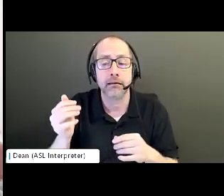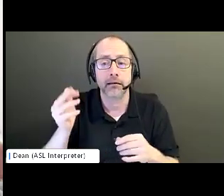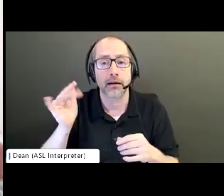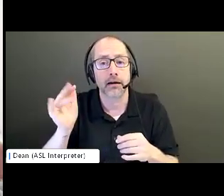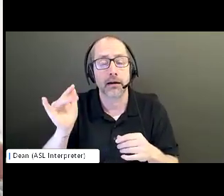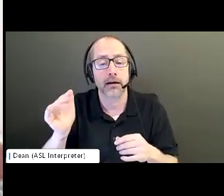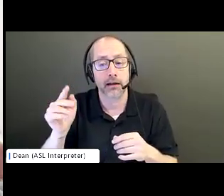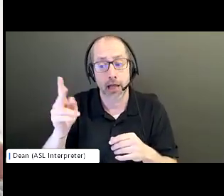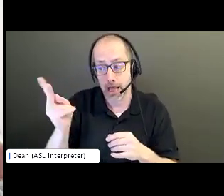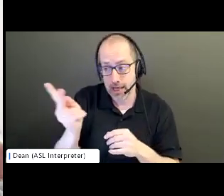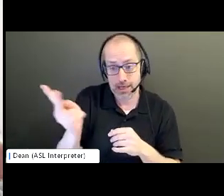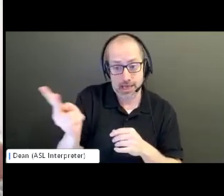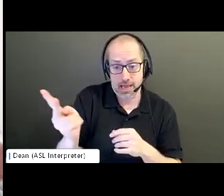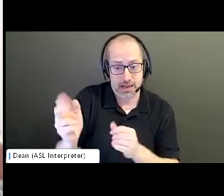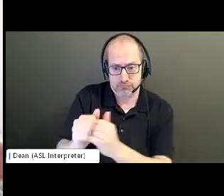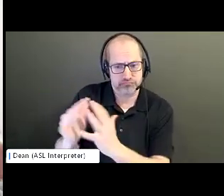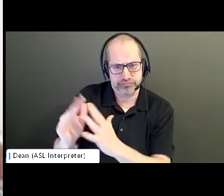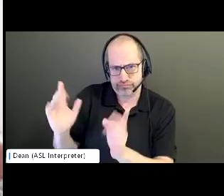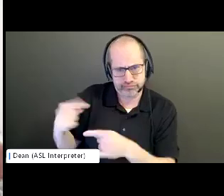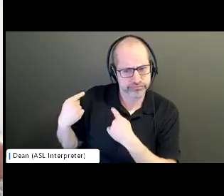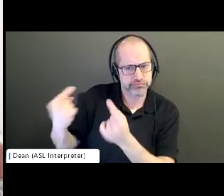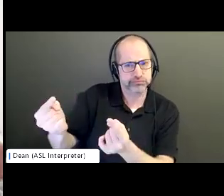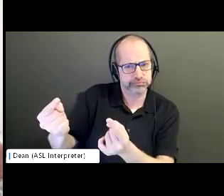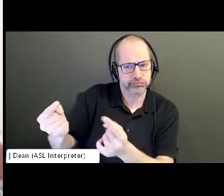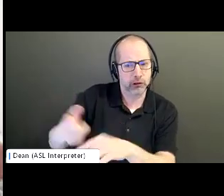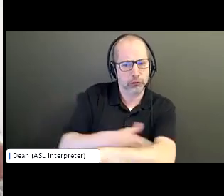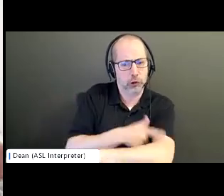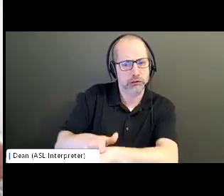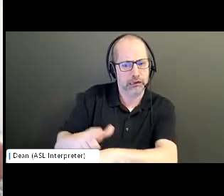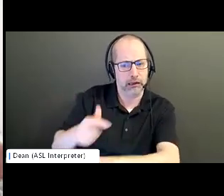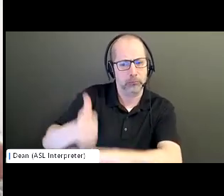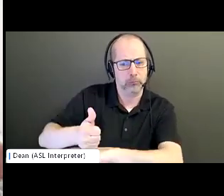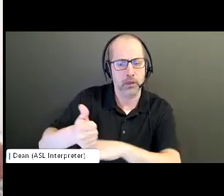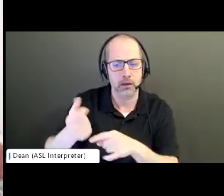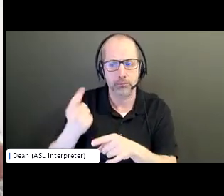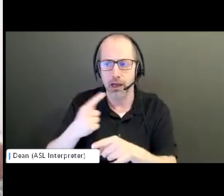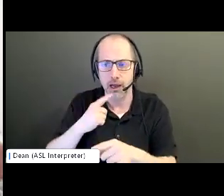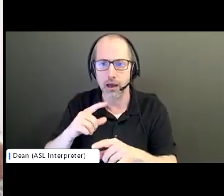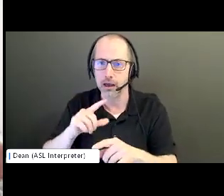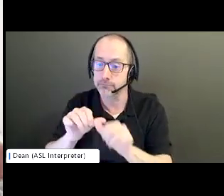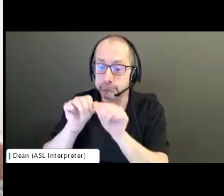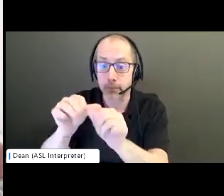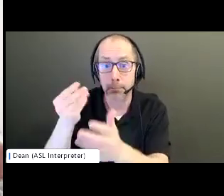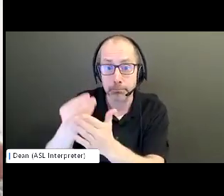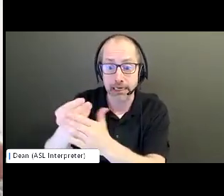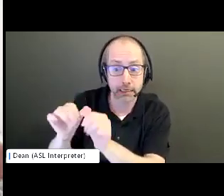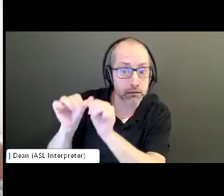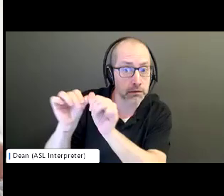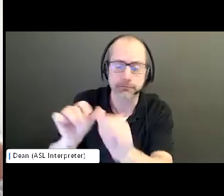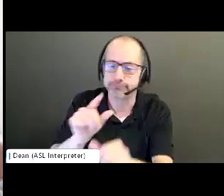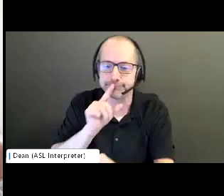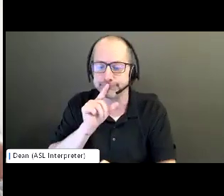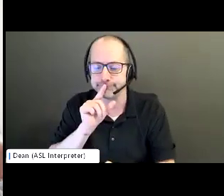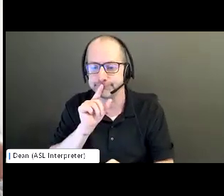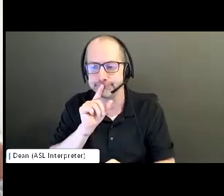They have been around for a long time, but I don't think they've ever had sustained funding. But they do, there are